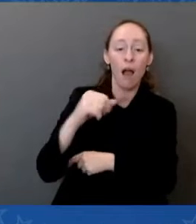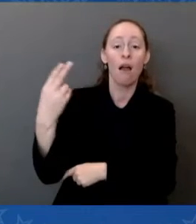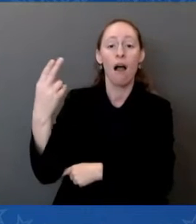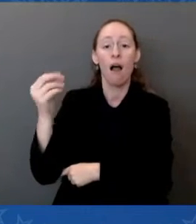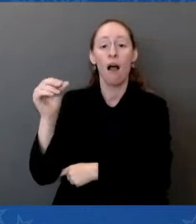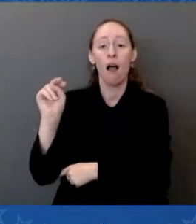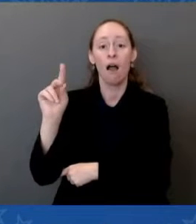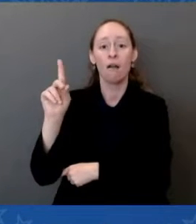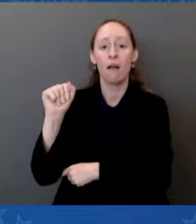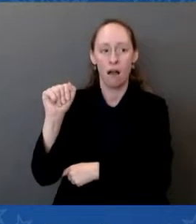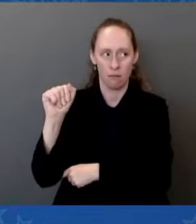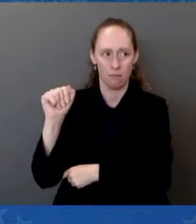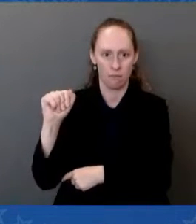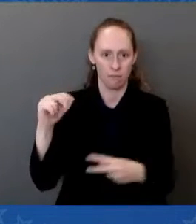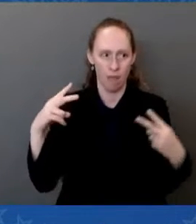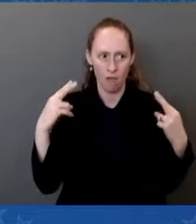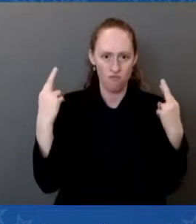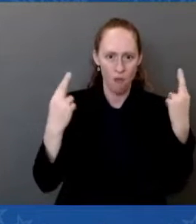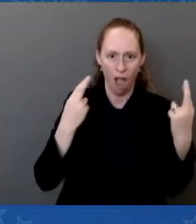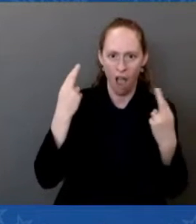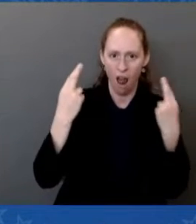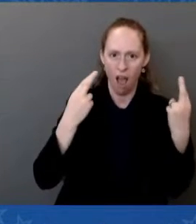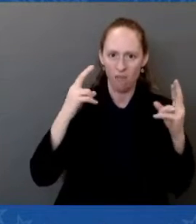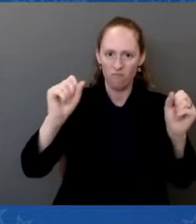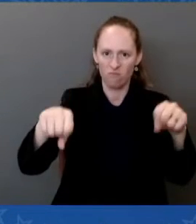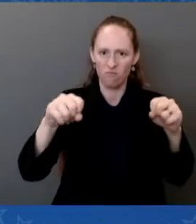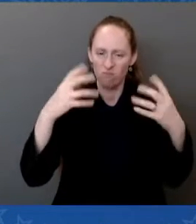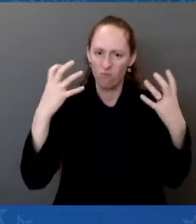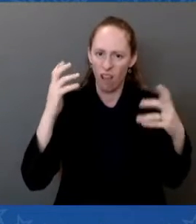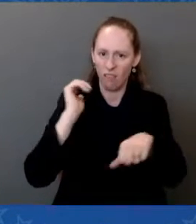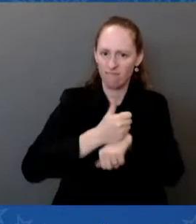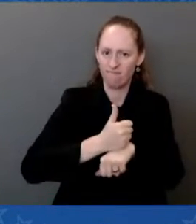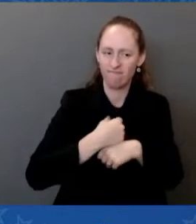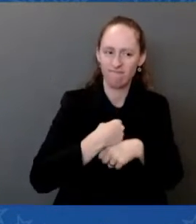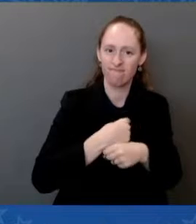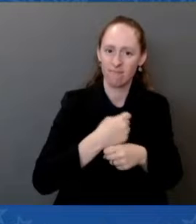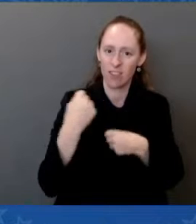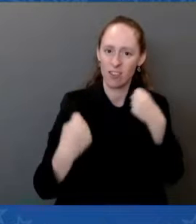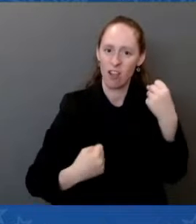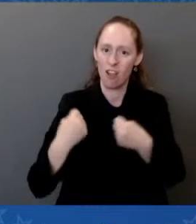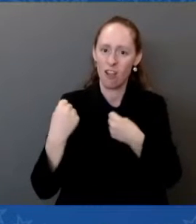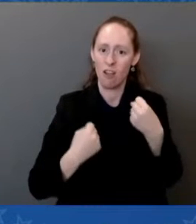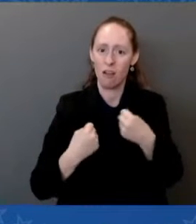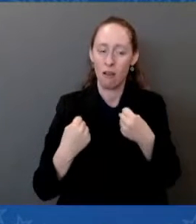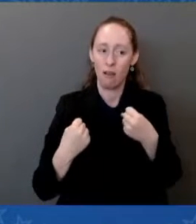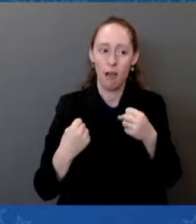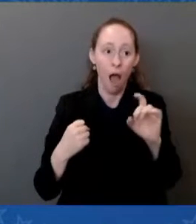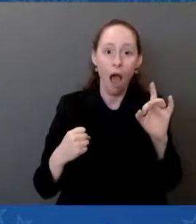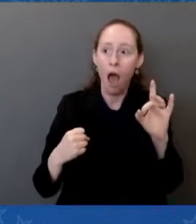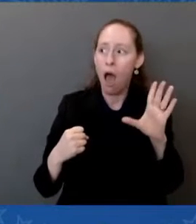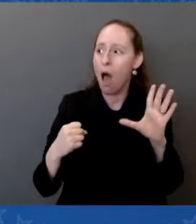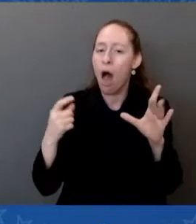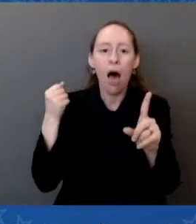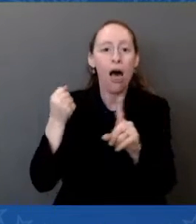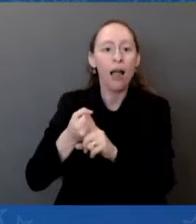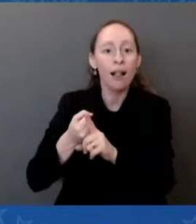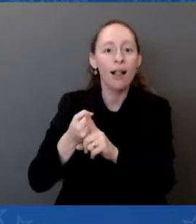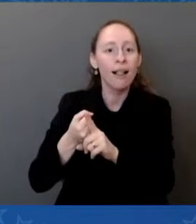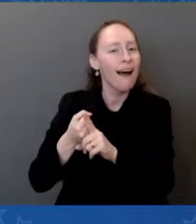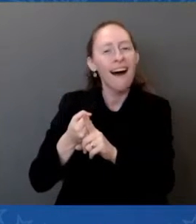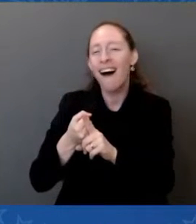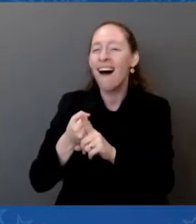accident. These investments and this recovery are a direct result of my economic plan. Some people gave up on American